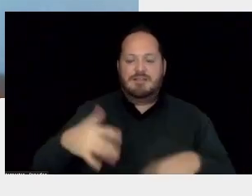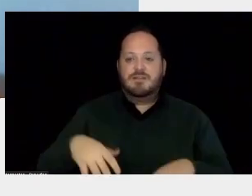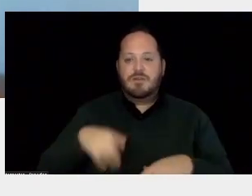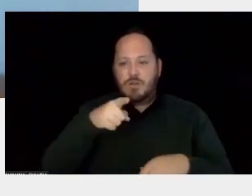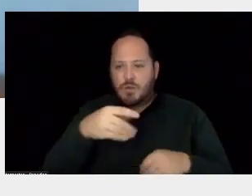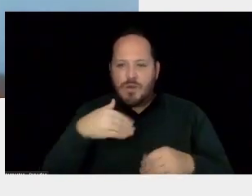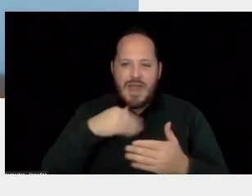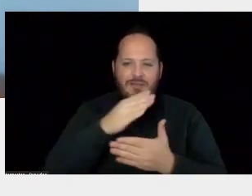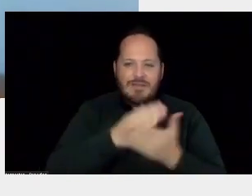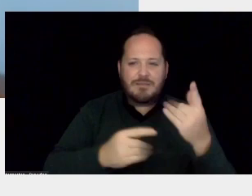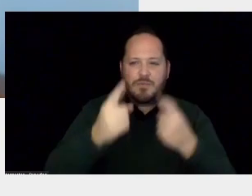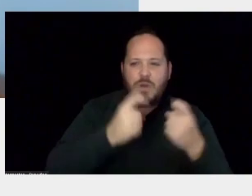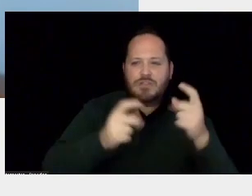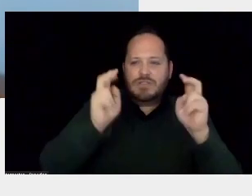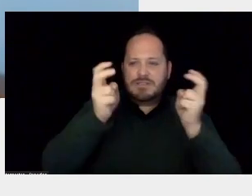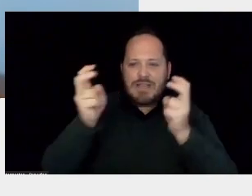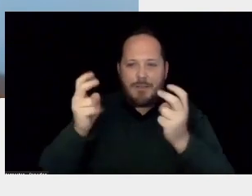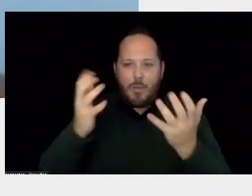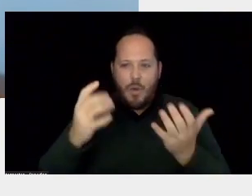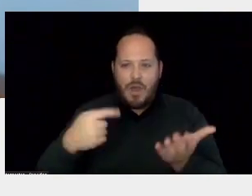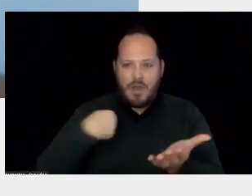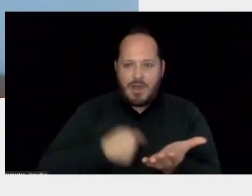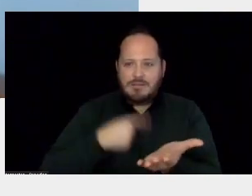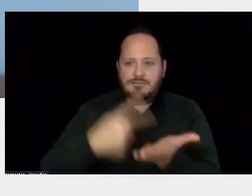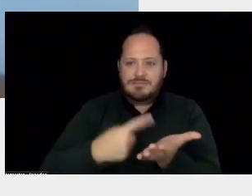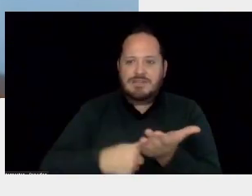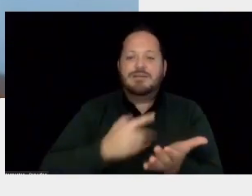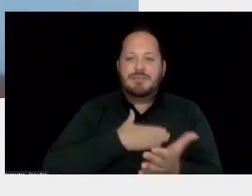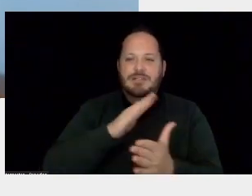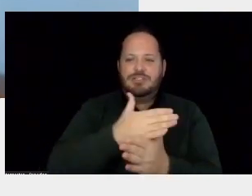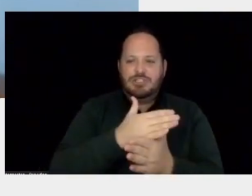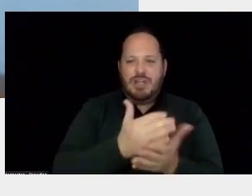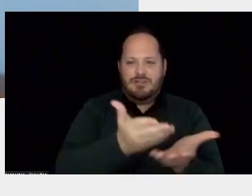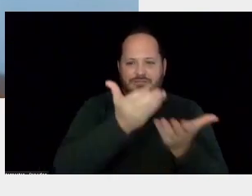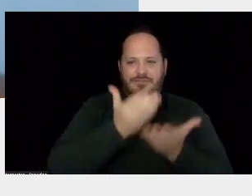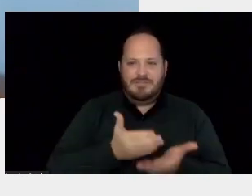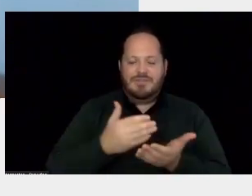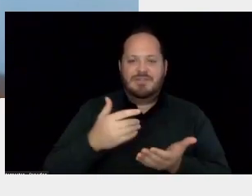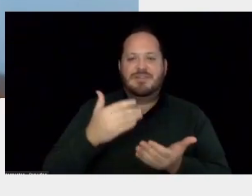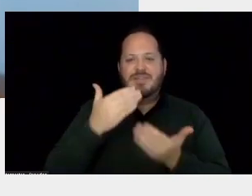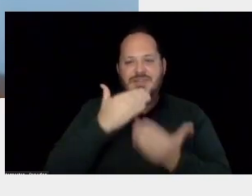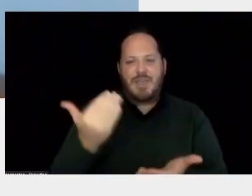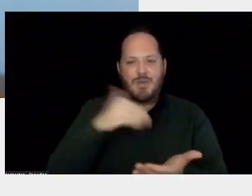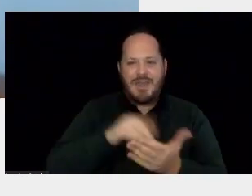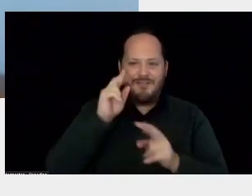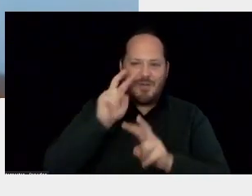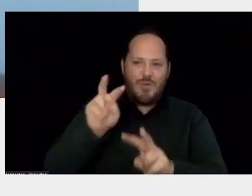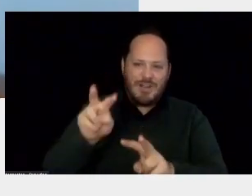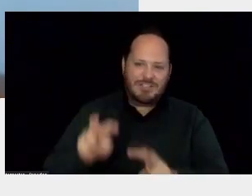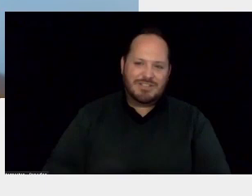We're hoping to be back in mid to late April. Thank you again for watching.